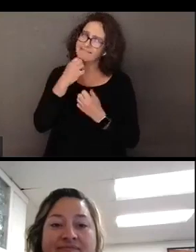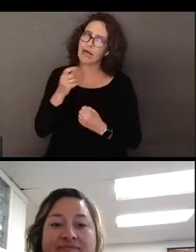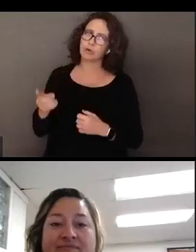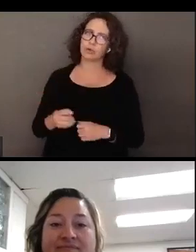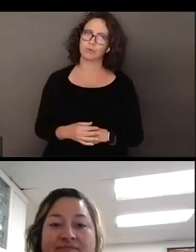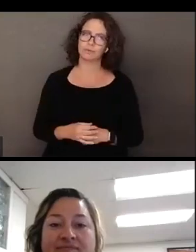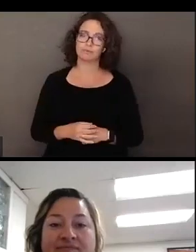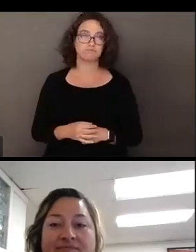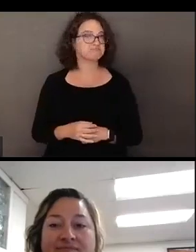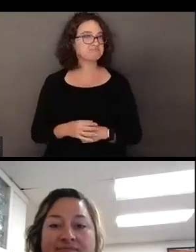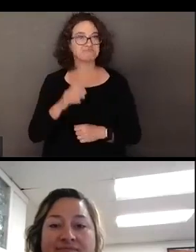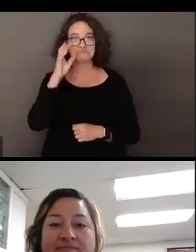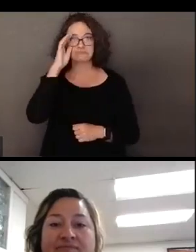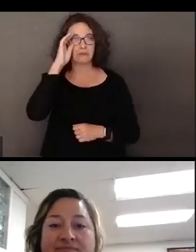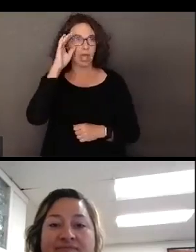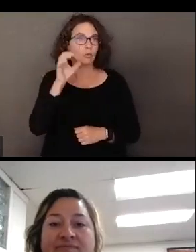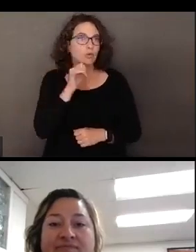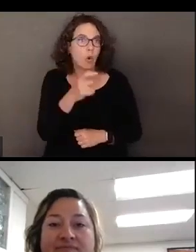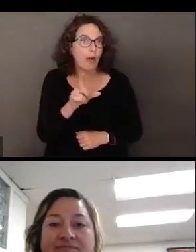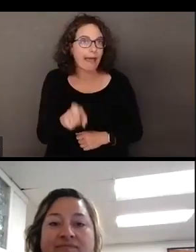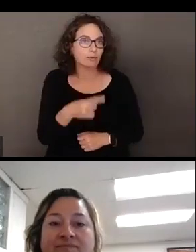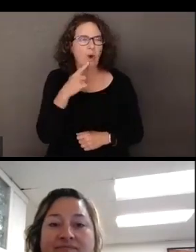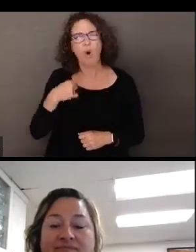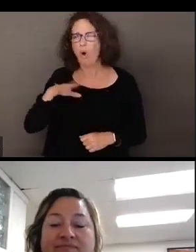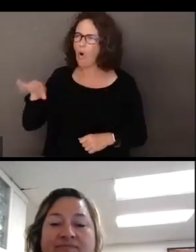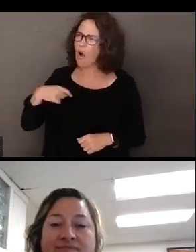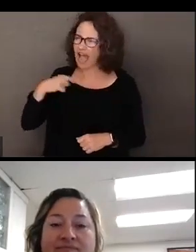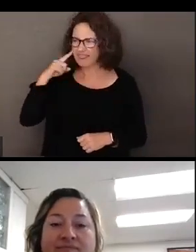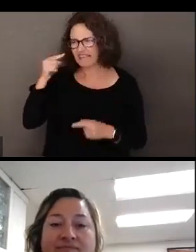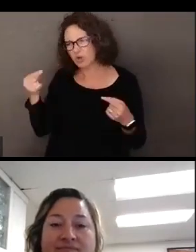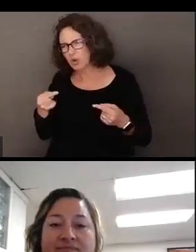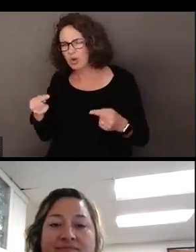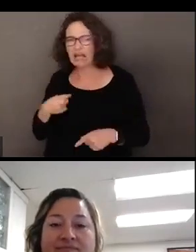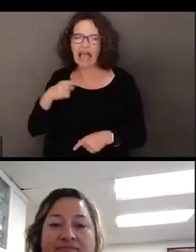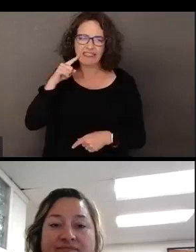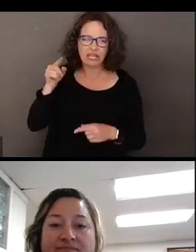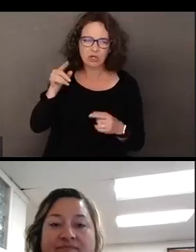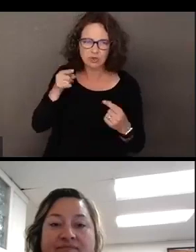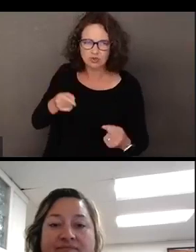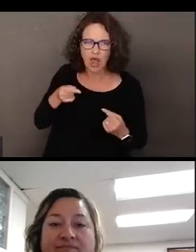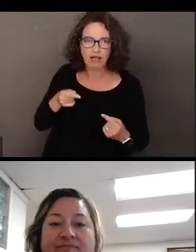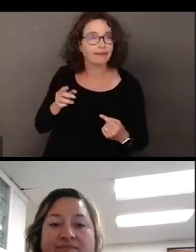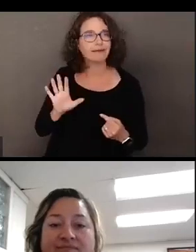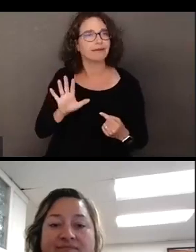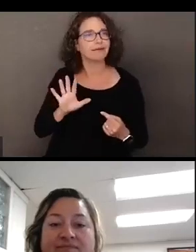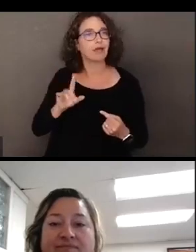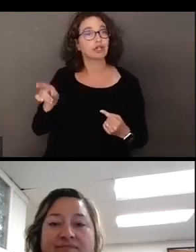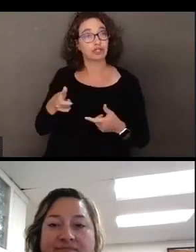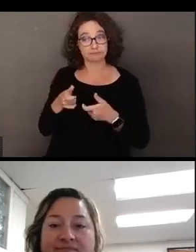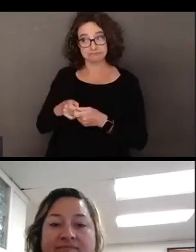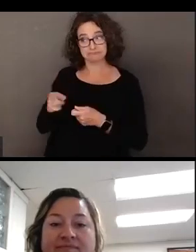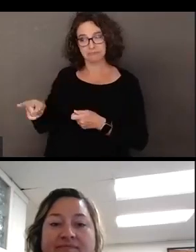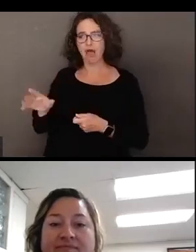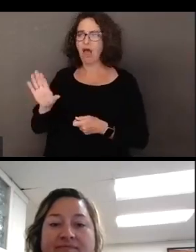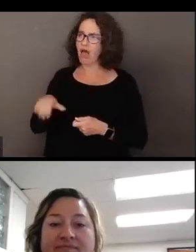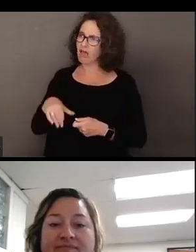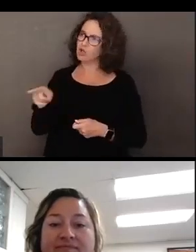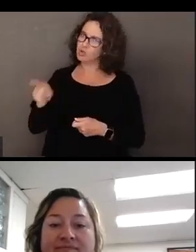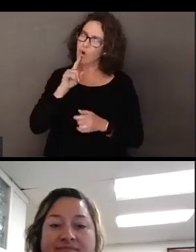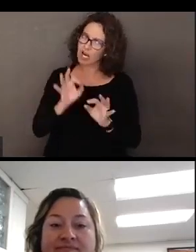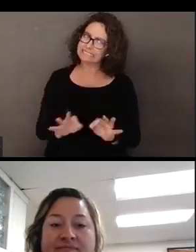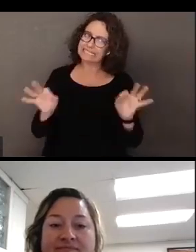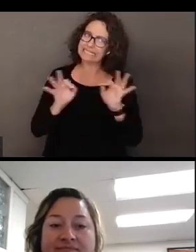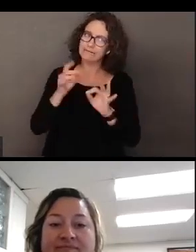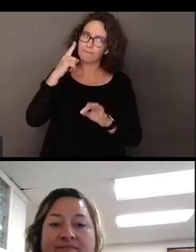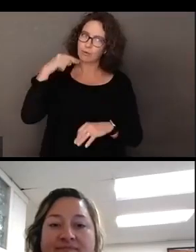don't have to say, I think you might be hurting right now, or I think you might be struggling. Just affirm them, say that you are significant to me and